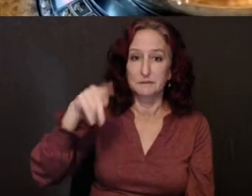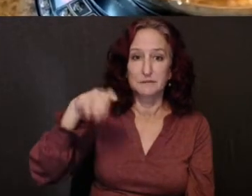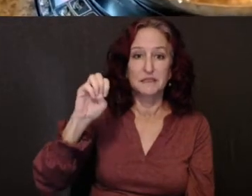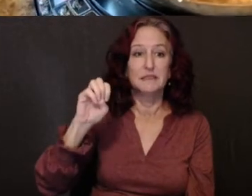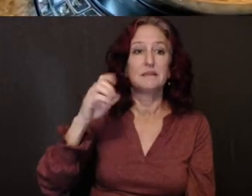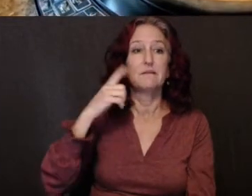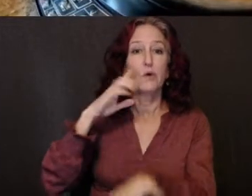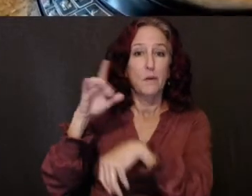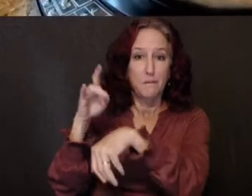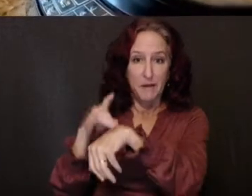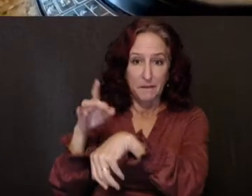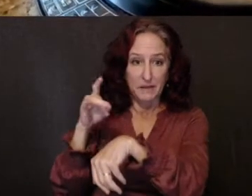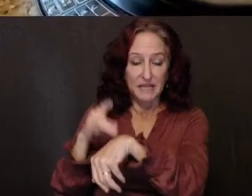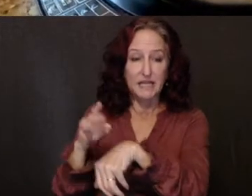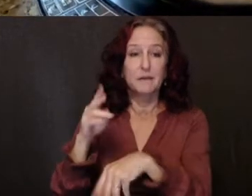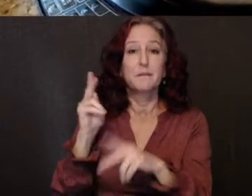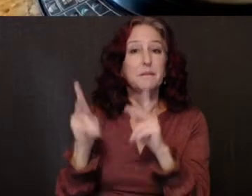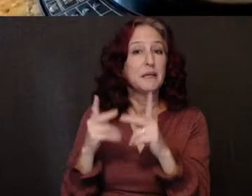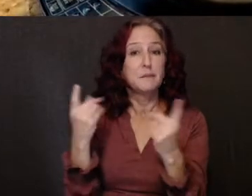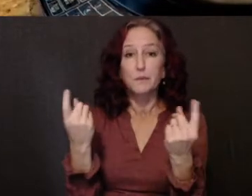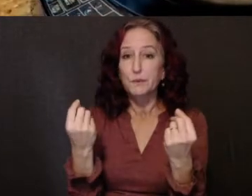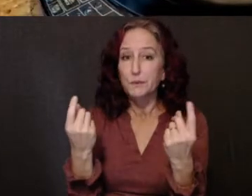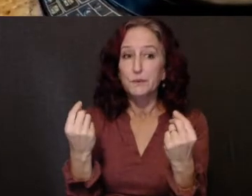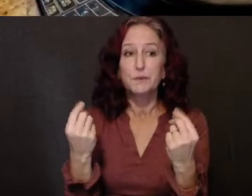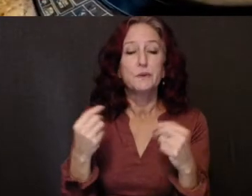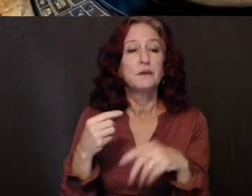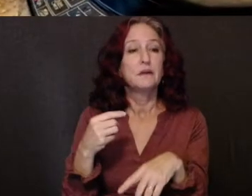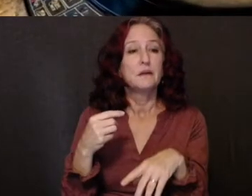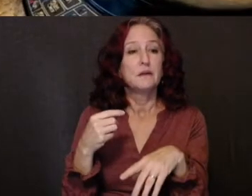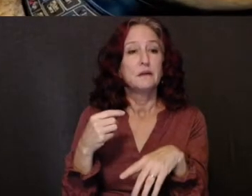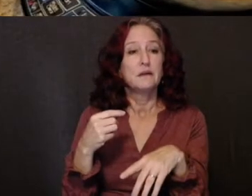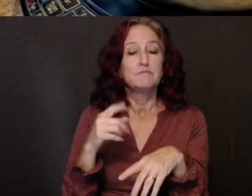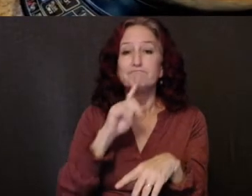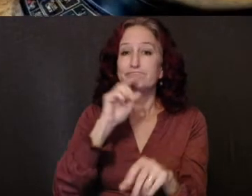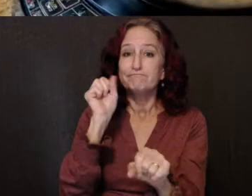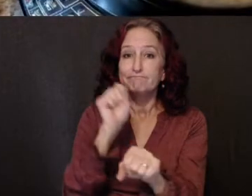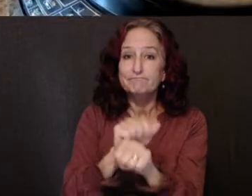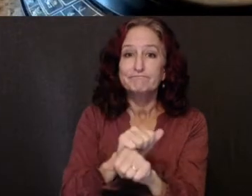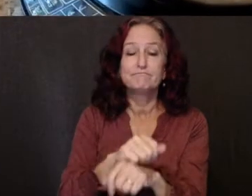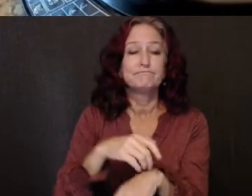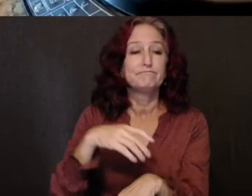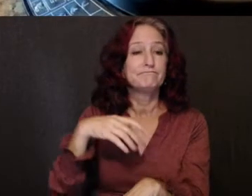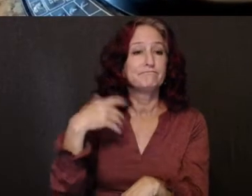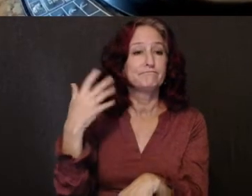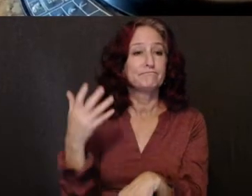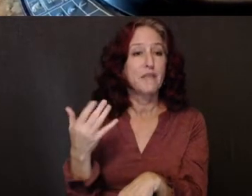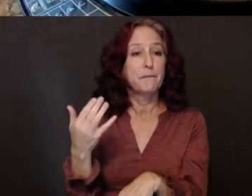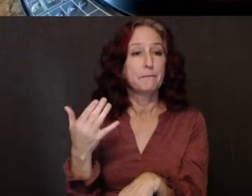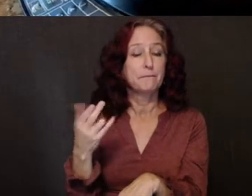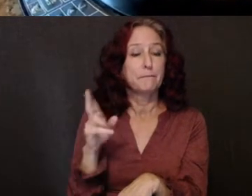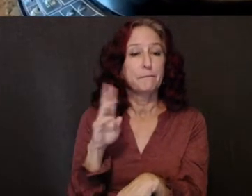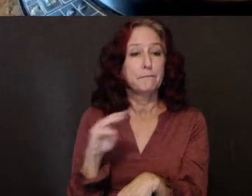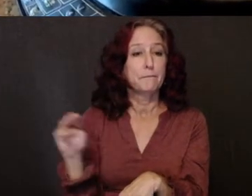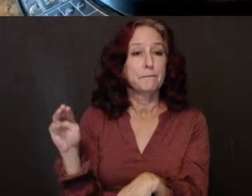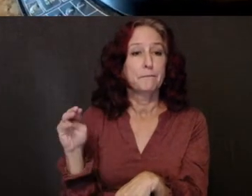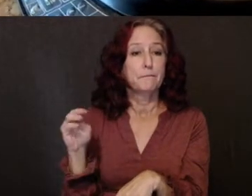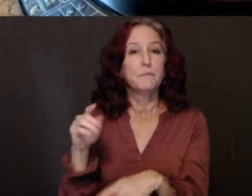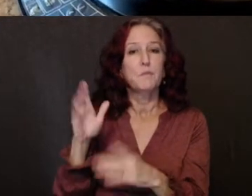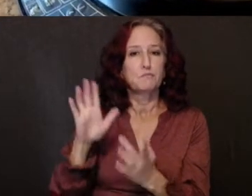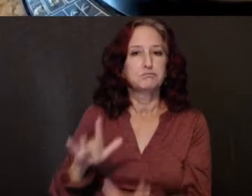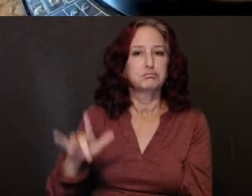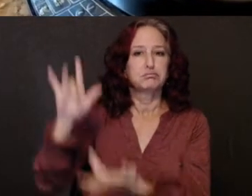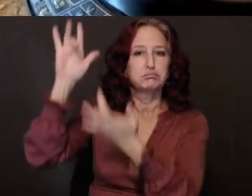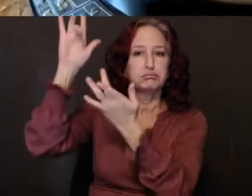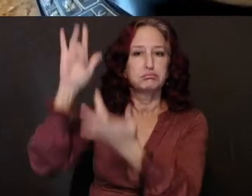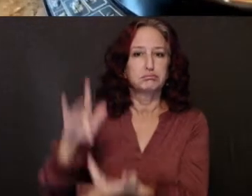now. Sometimes people run their, I've seen other recipes for the pumpkin risotto,